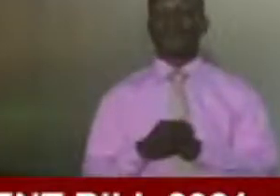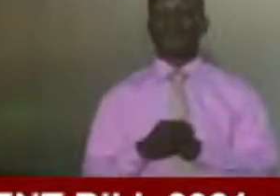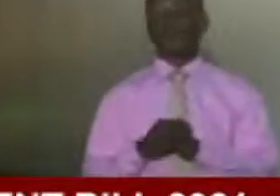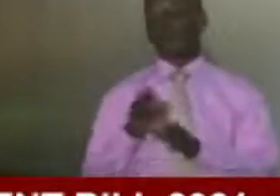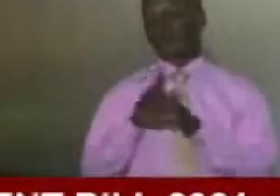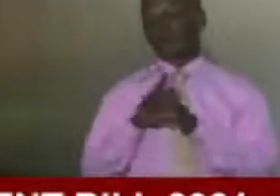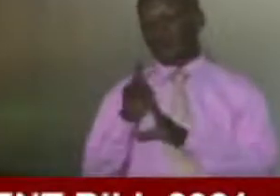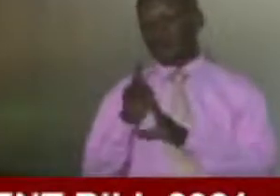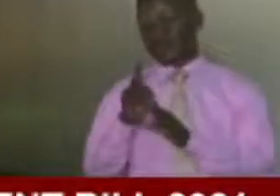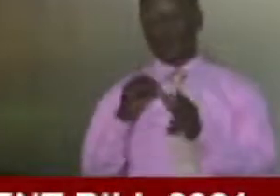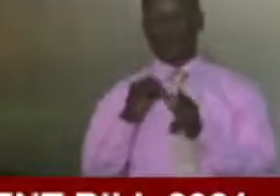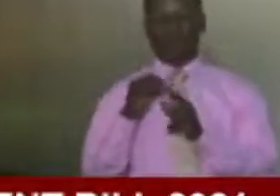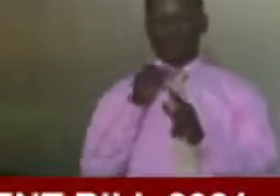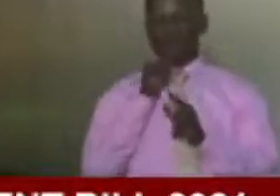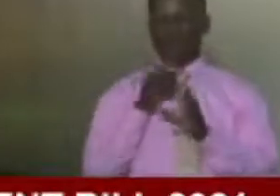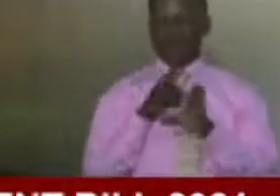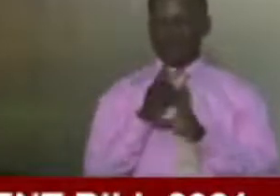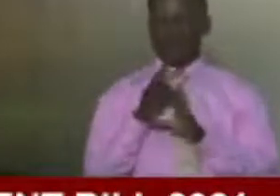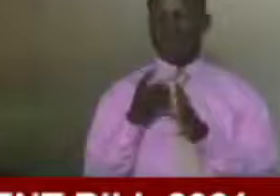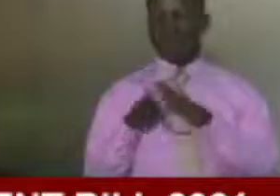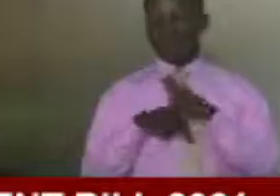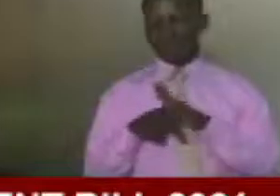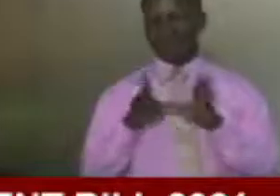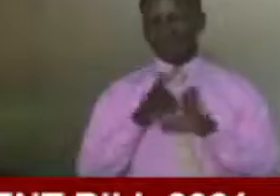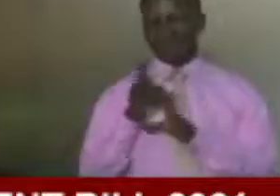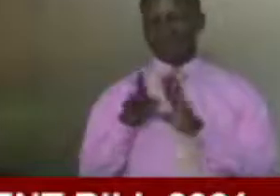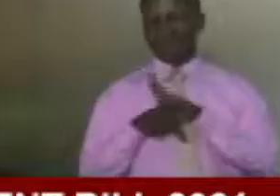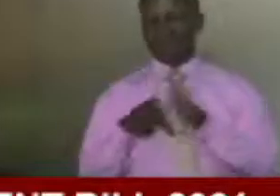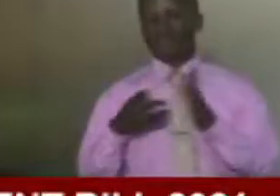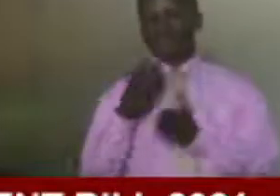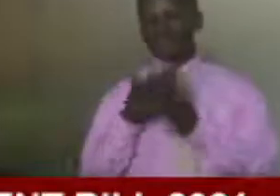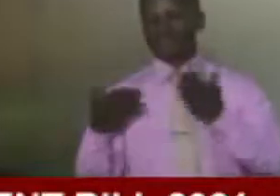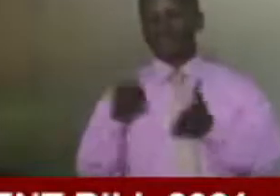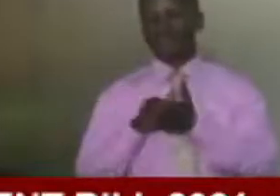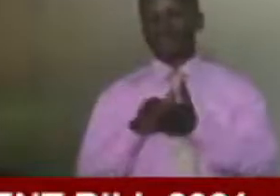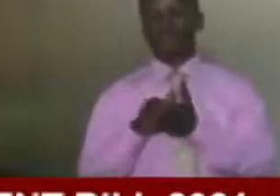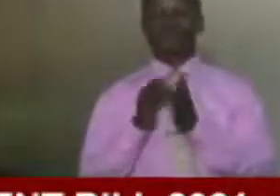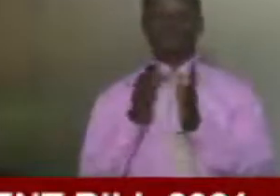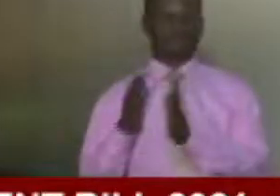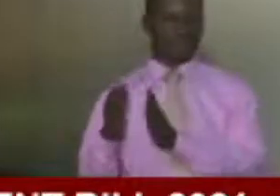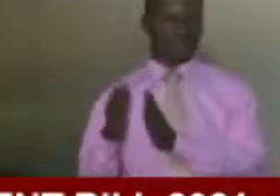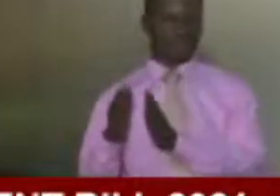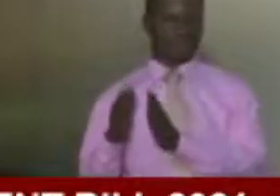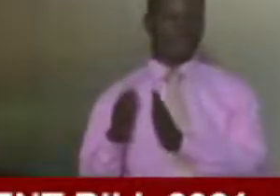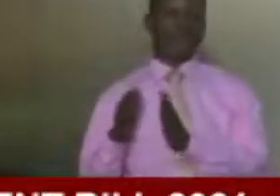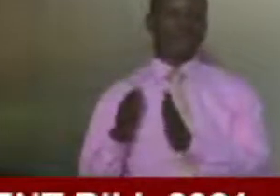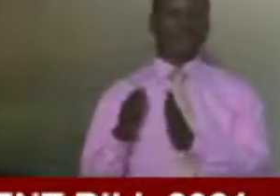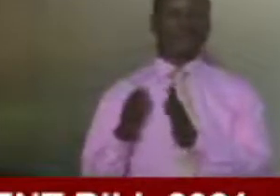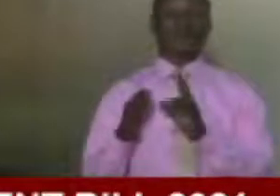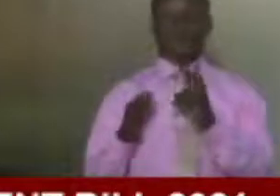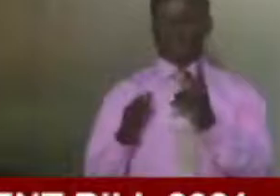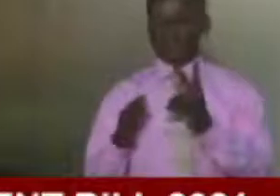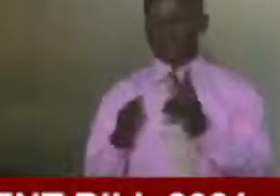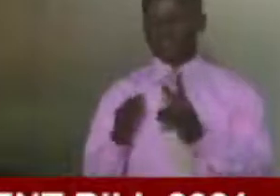direct and indirect primaries, it's something that can be stepped down for the moment. And then the second consensus